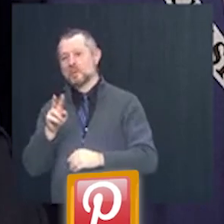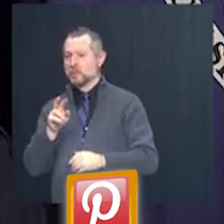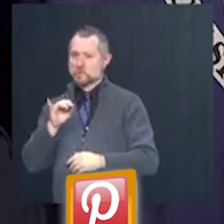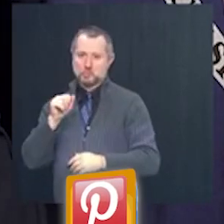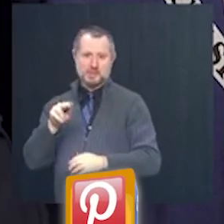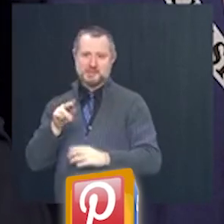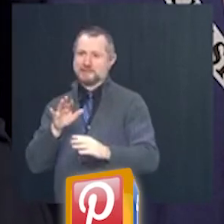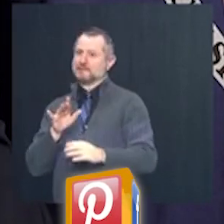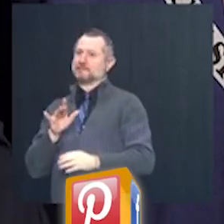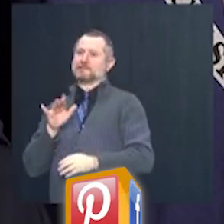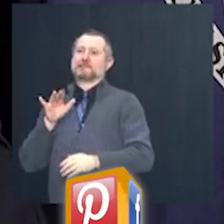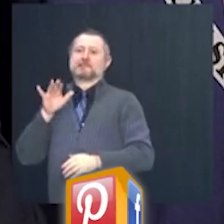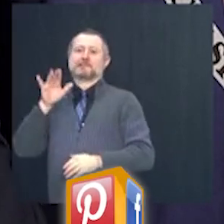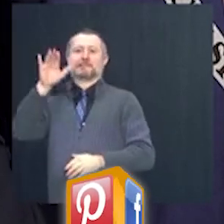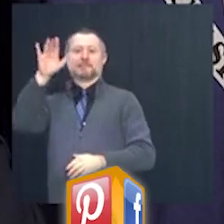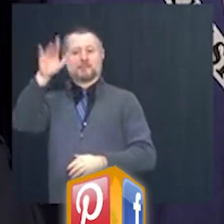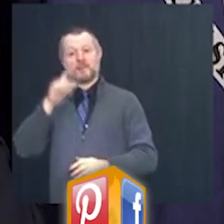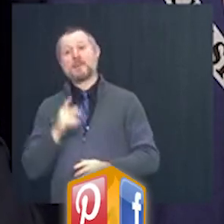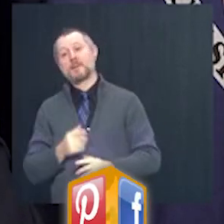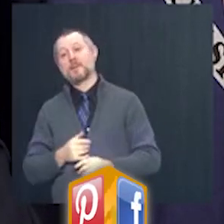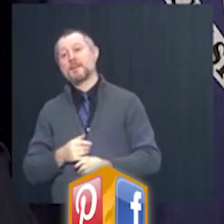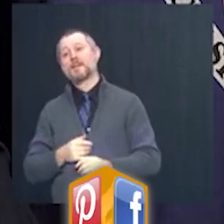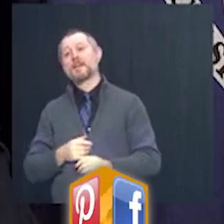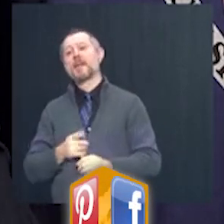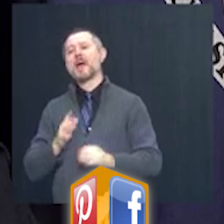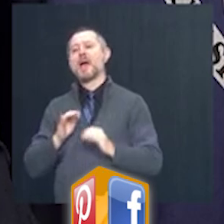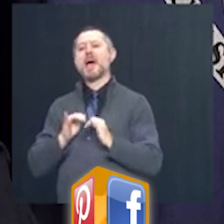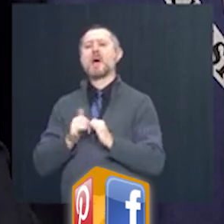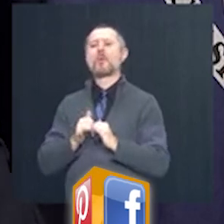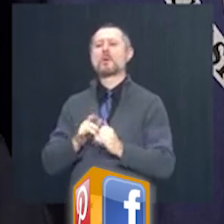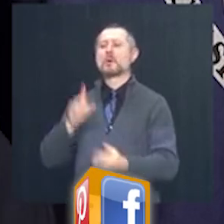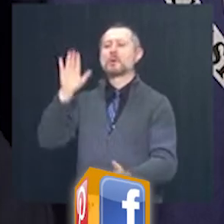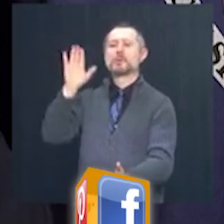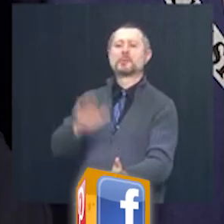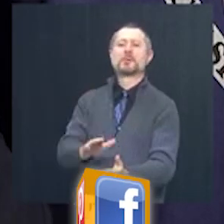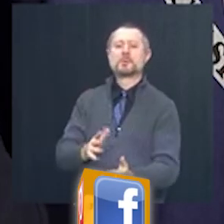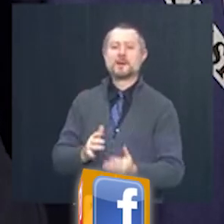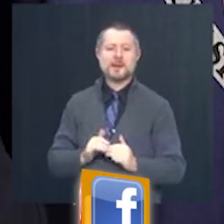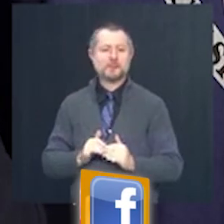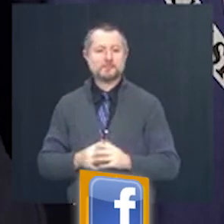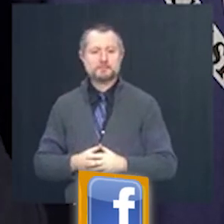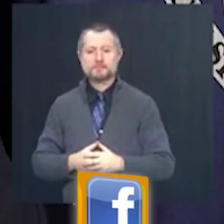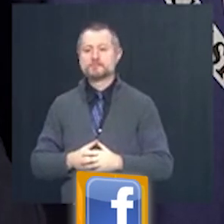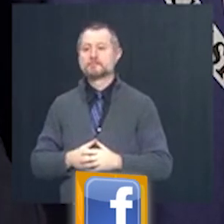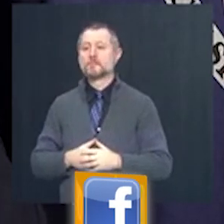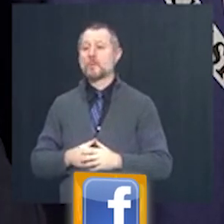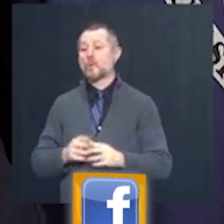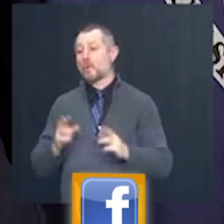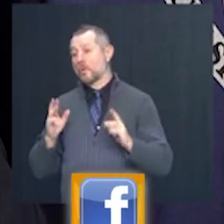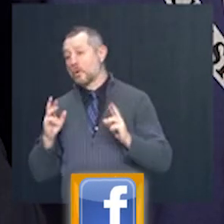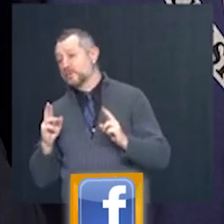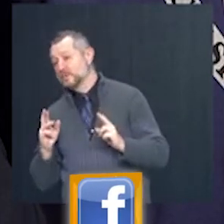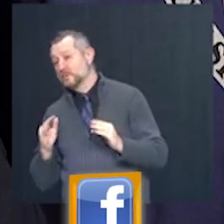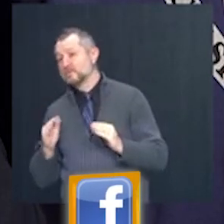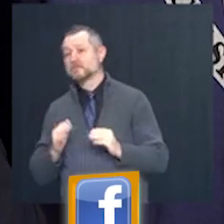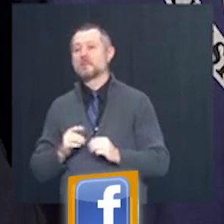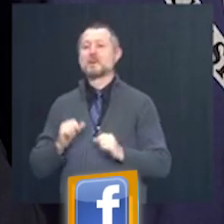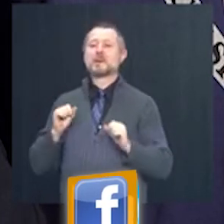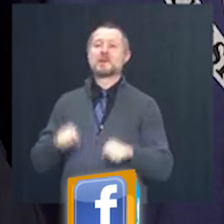then, well, what starts to decrease it? Hopefully you